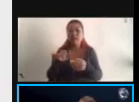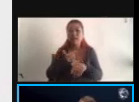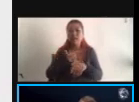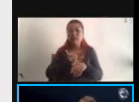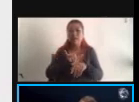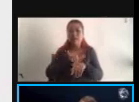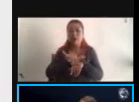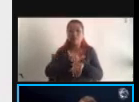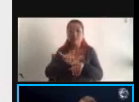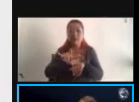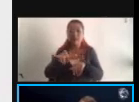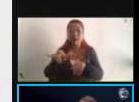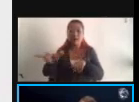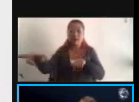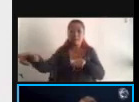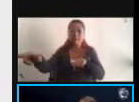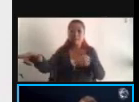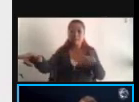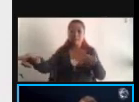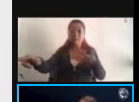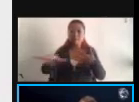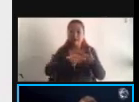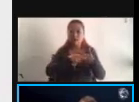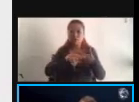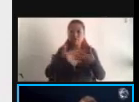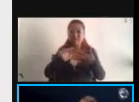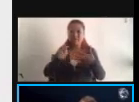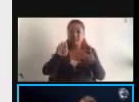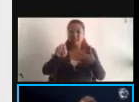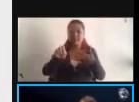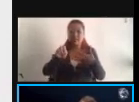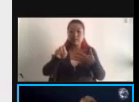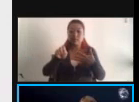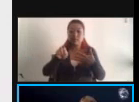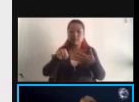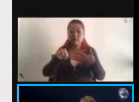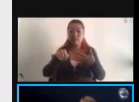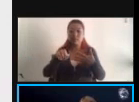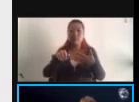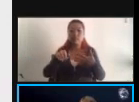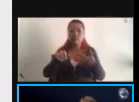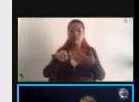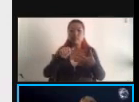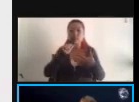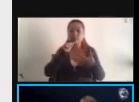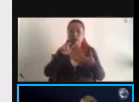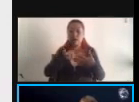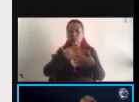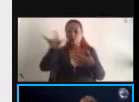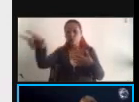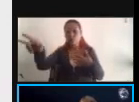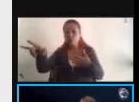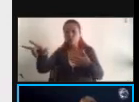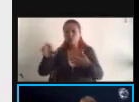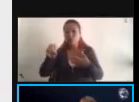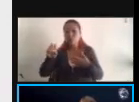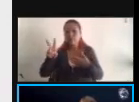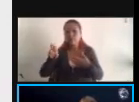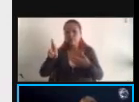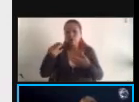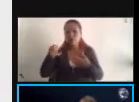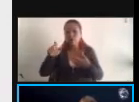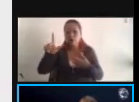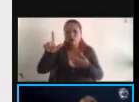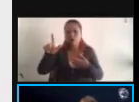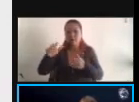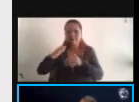airport, not taking it into a major overhaul facility. The actual inter-flight processing looked